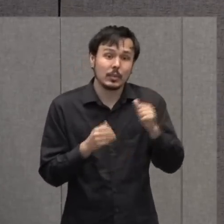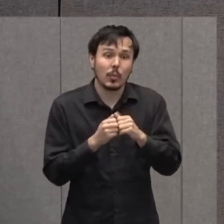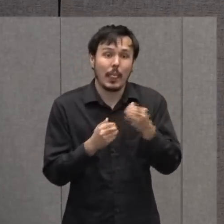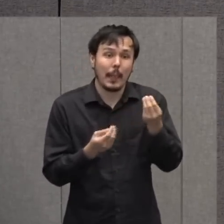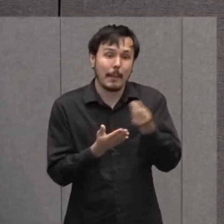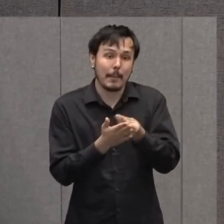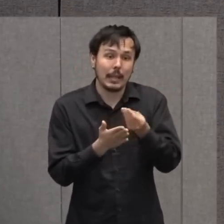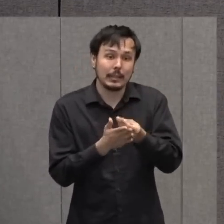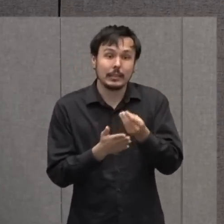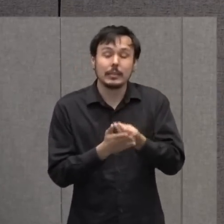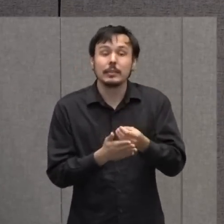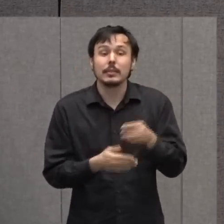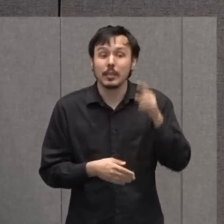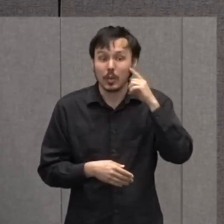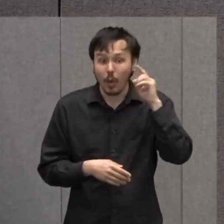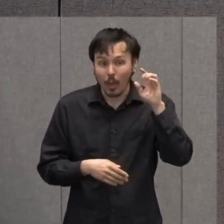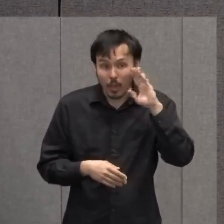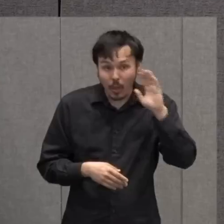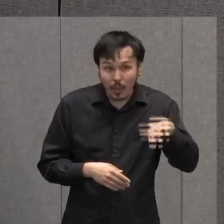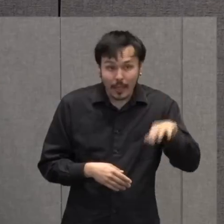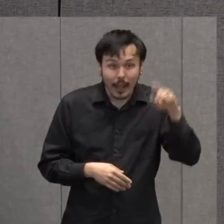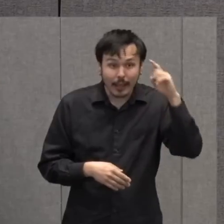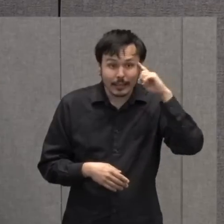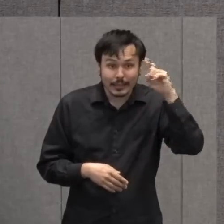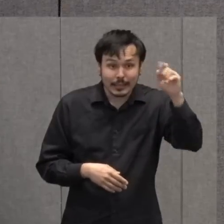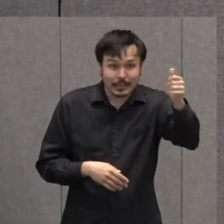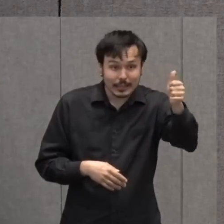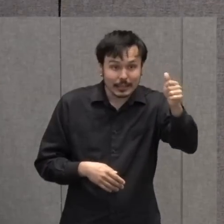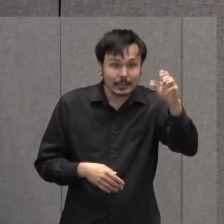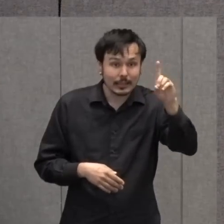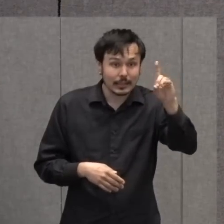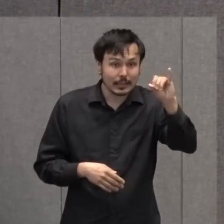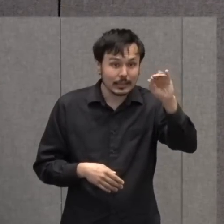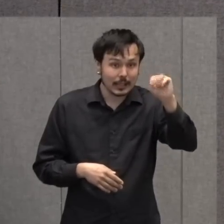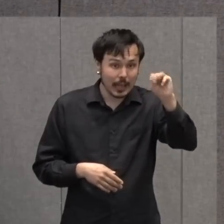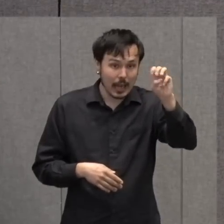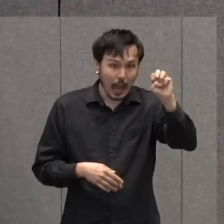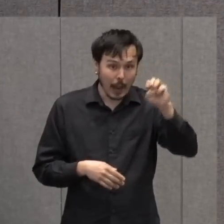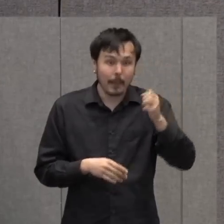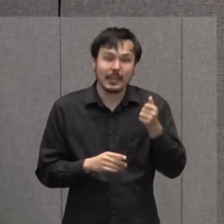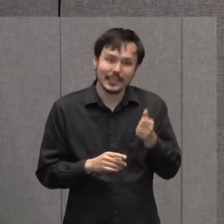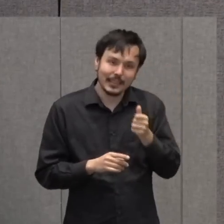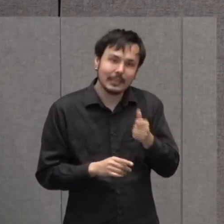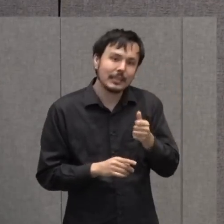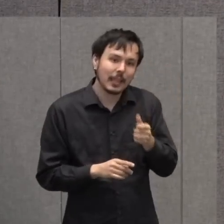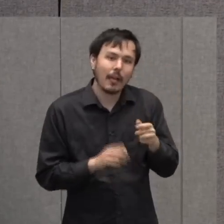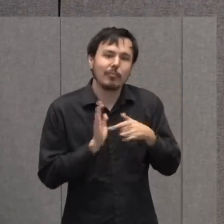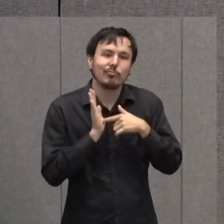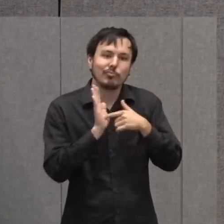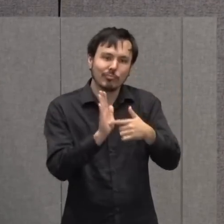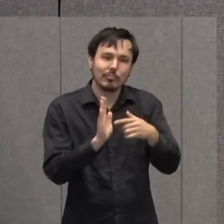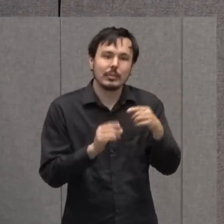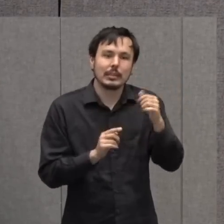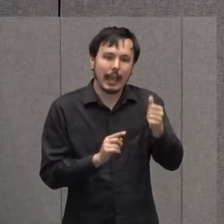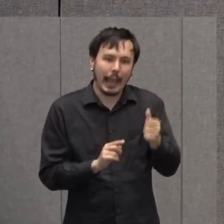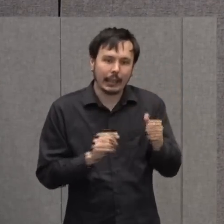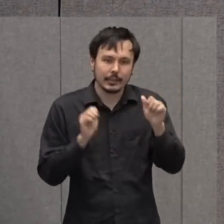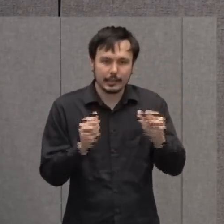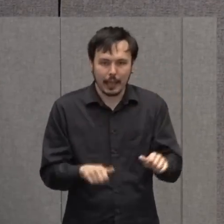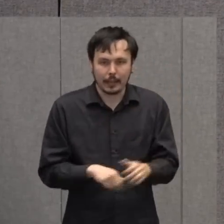the dime is worth 10 cents, isn't it? There you go. Okay, so I'm just going to put a D for dime.